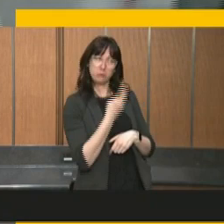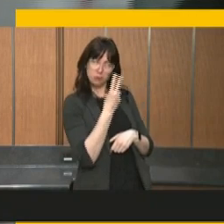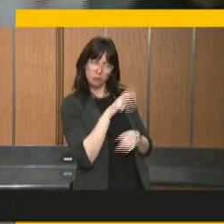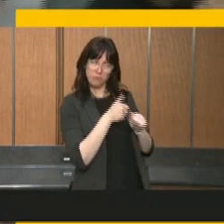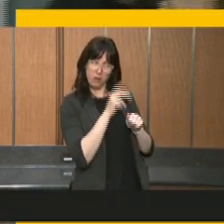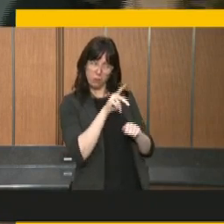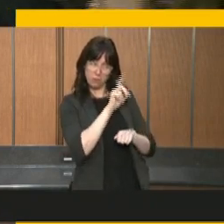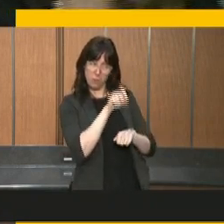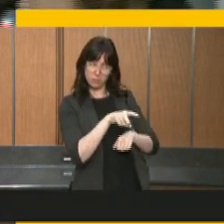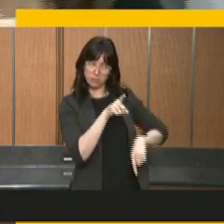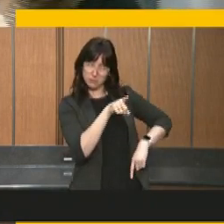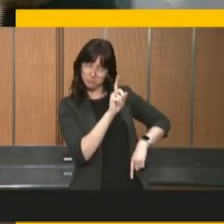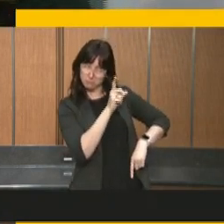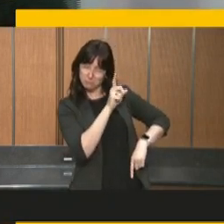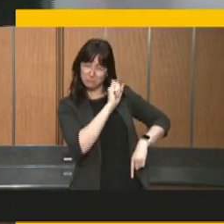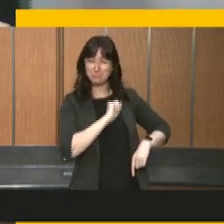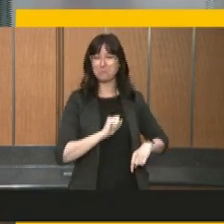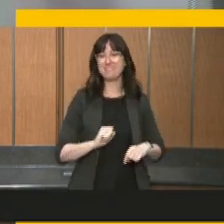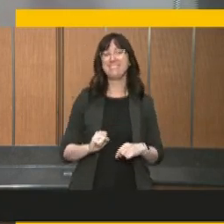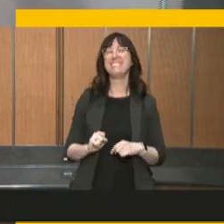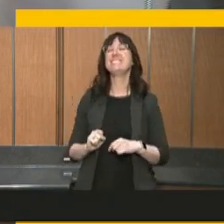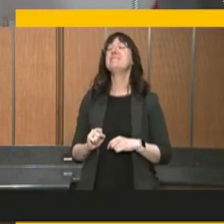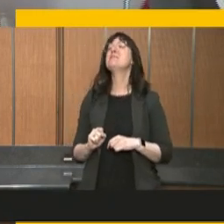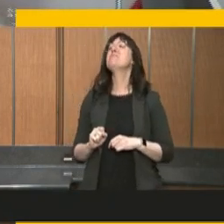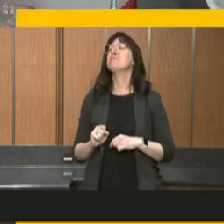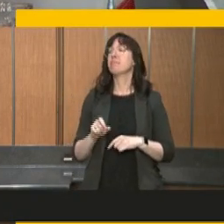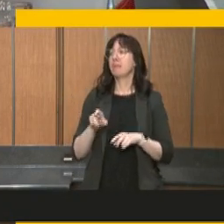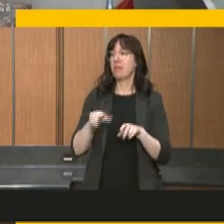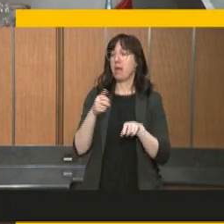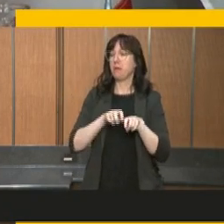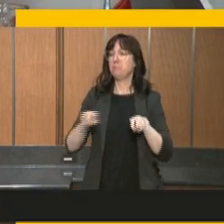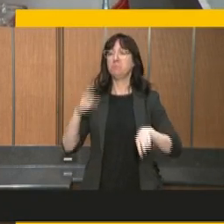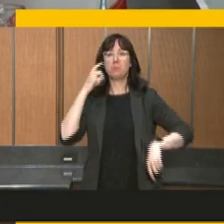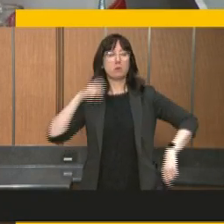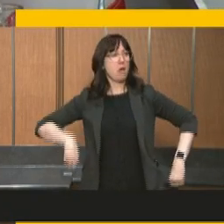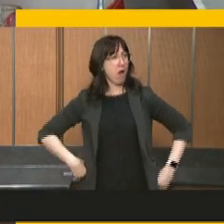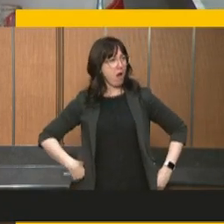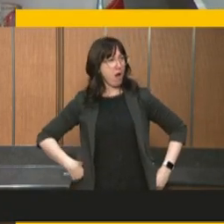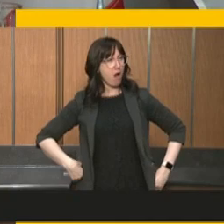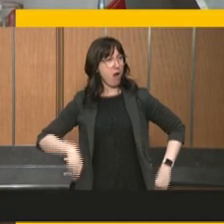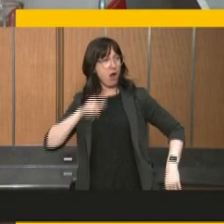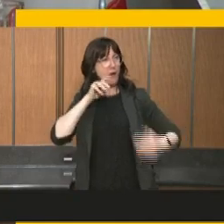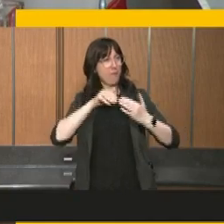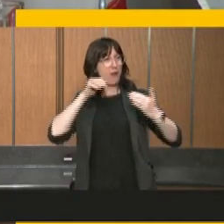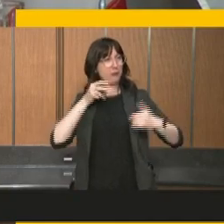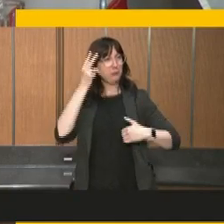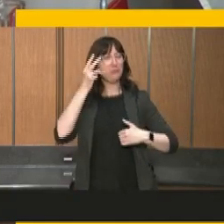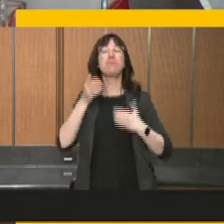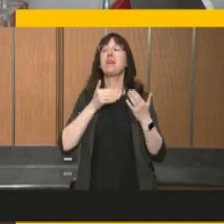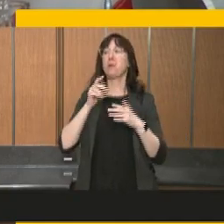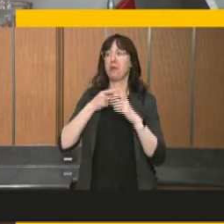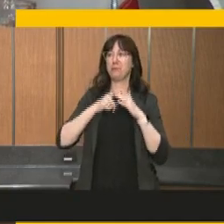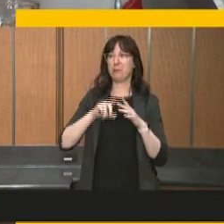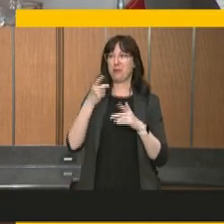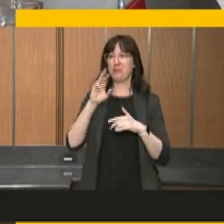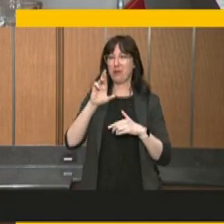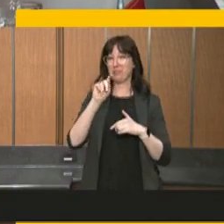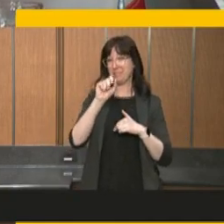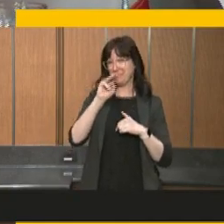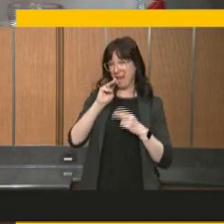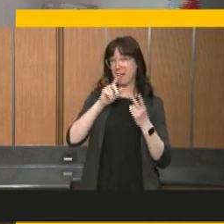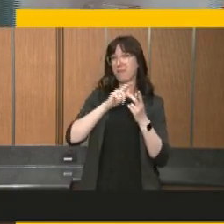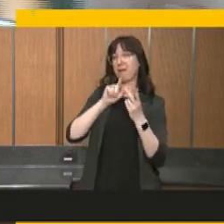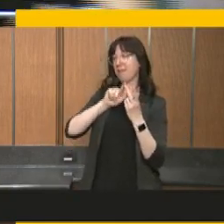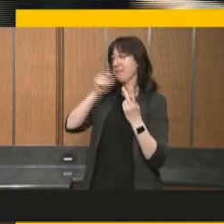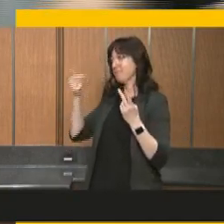we noticed. So did your colleagues who are here. And I think Dr. Tam will take the first, and then Pablo, obviously, will take